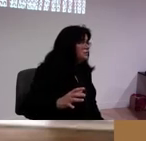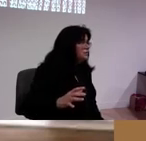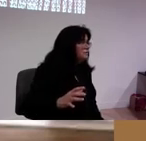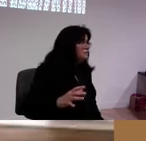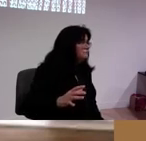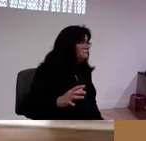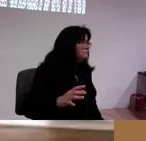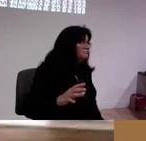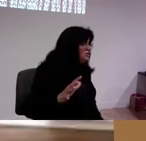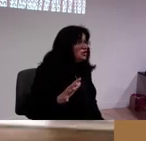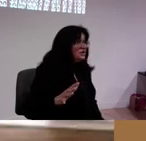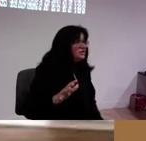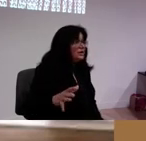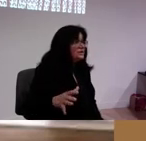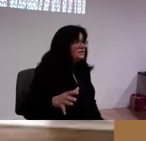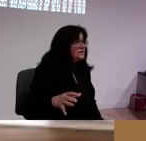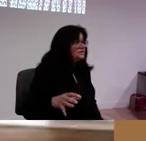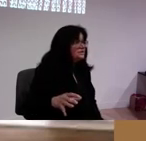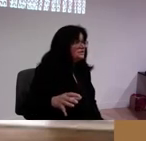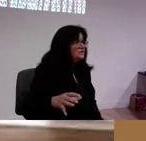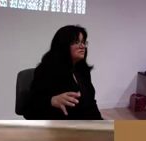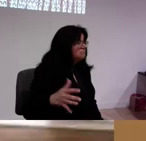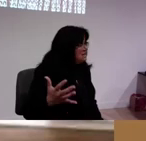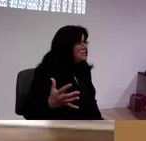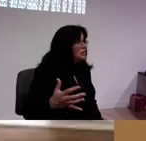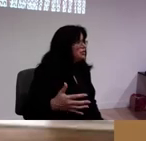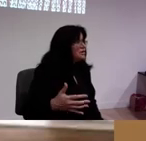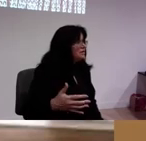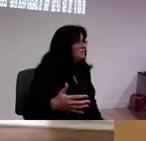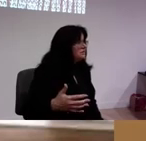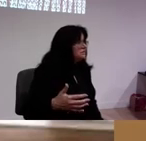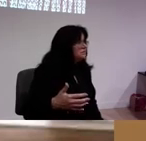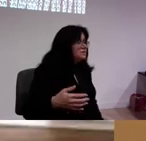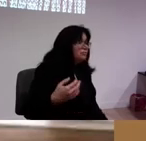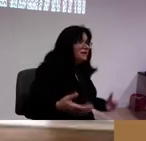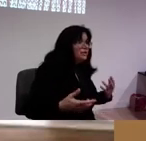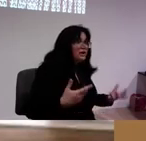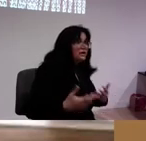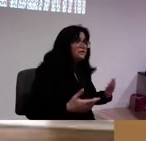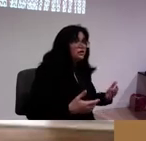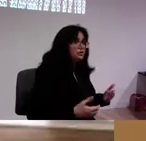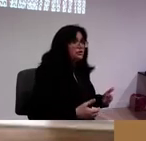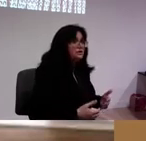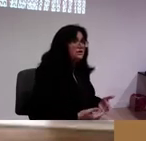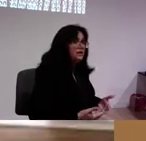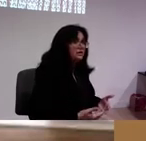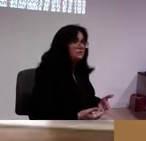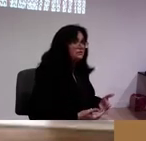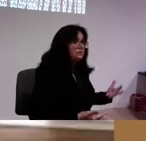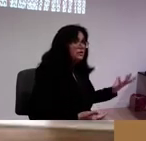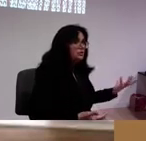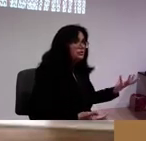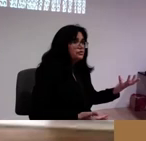discipline in the 1990s. Maybe I could now. Maybe I have the opportunity